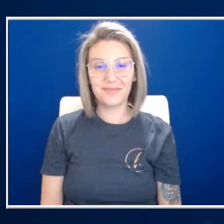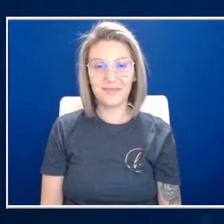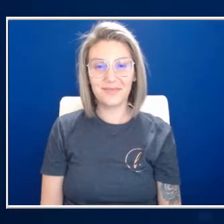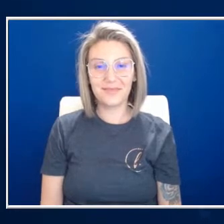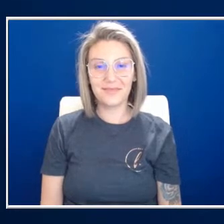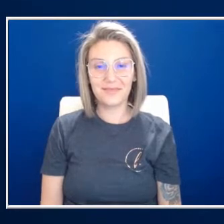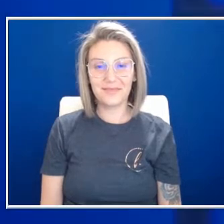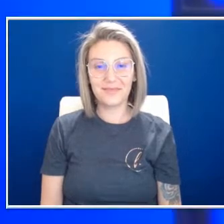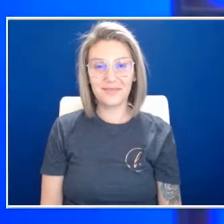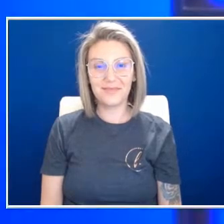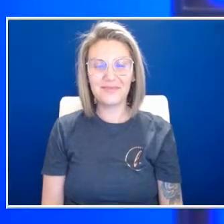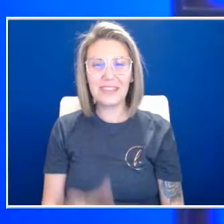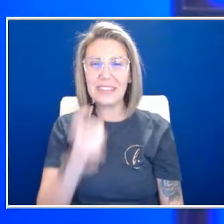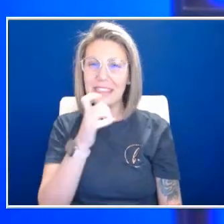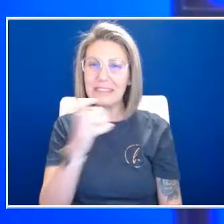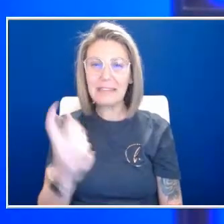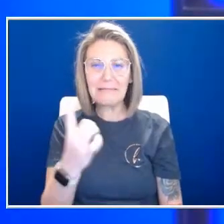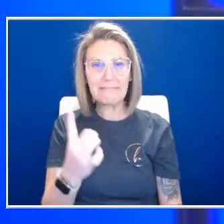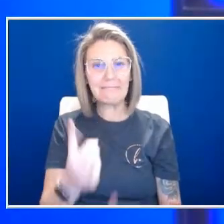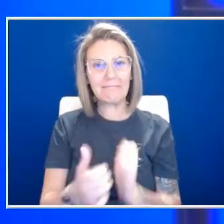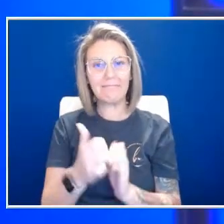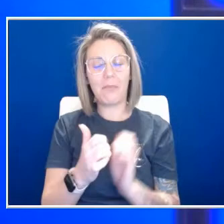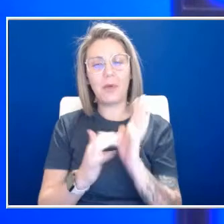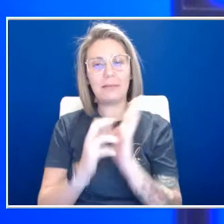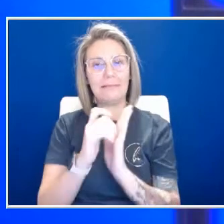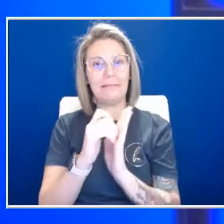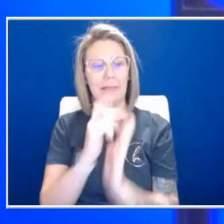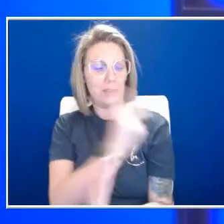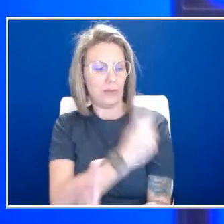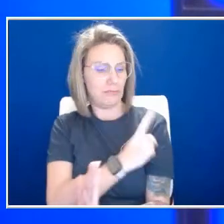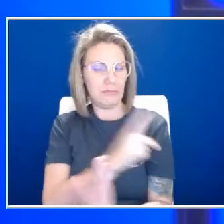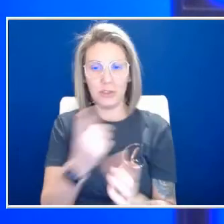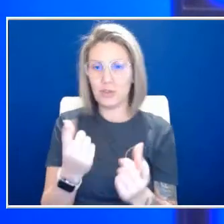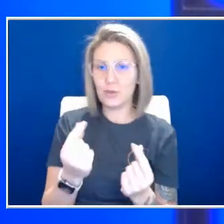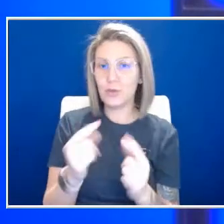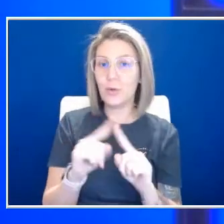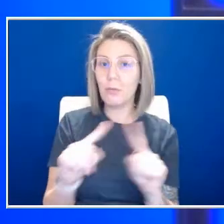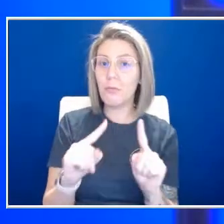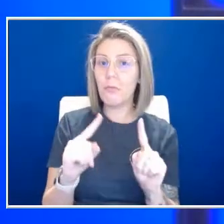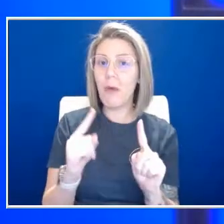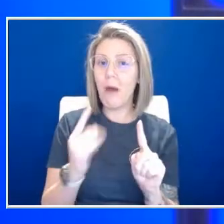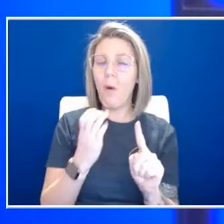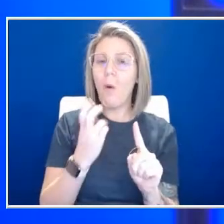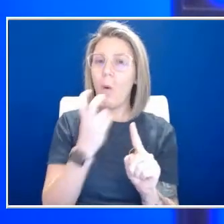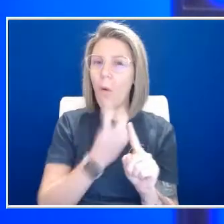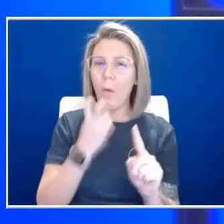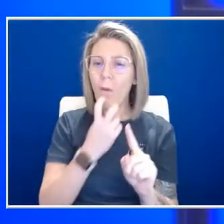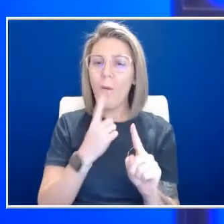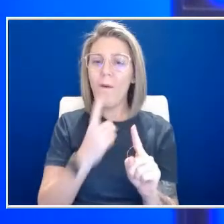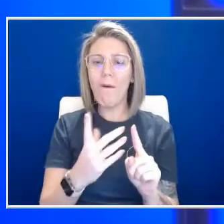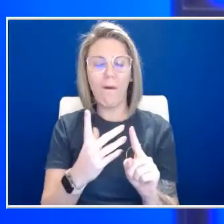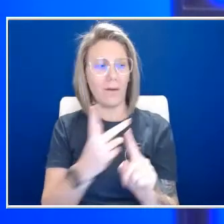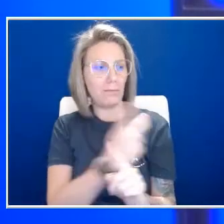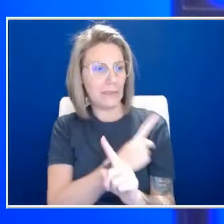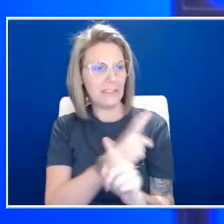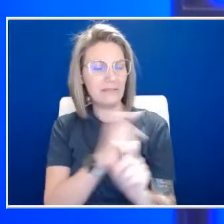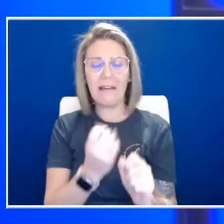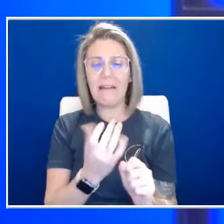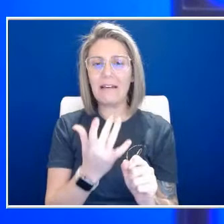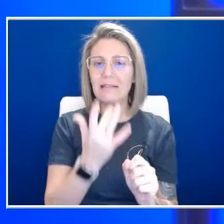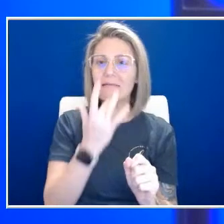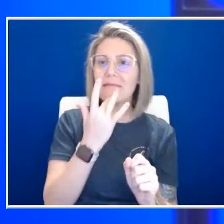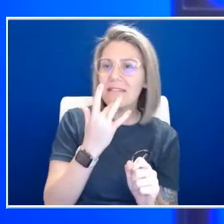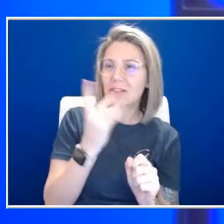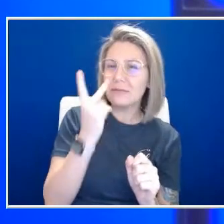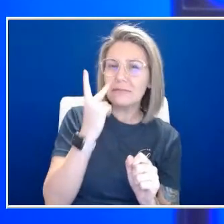It's not something most cancer patients can do, but with oral cancer, patients can actually touch and feel and see part of the cancer. Good